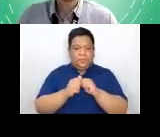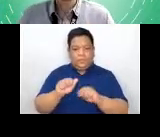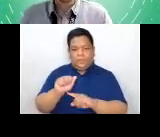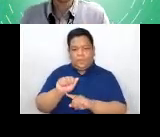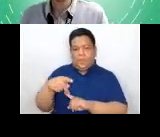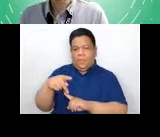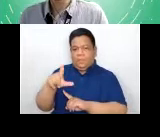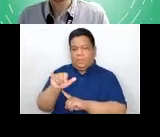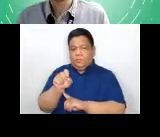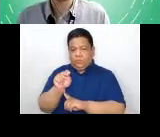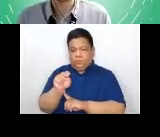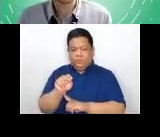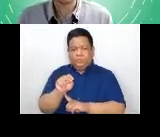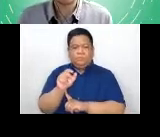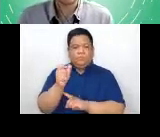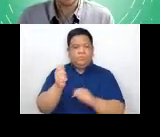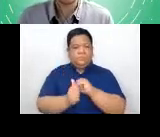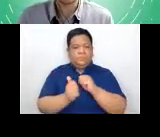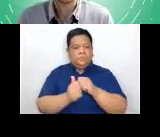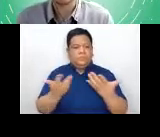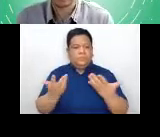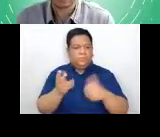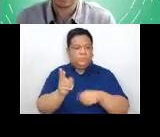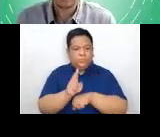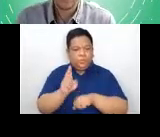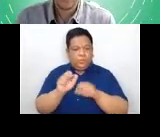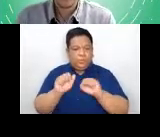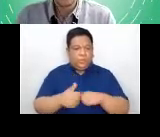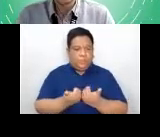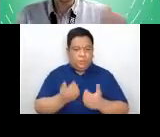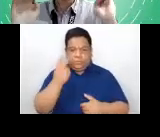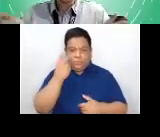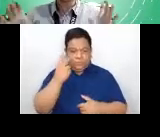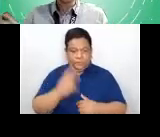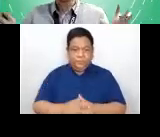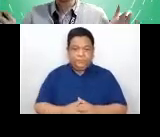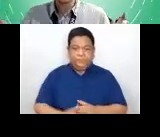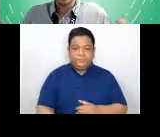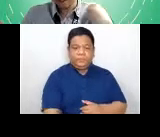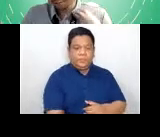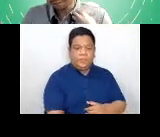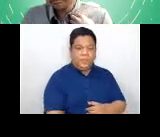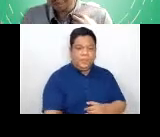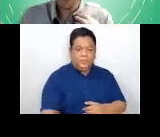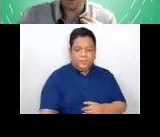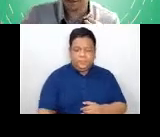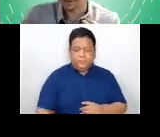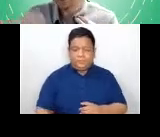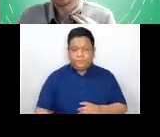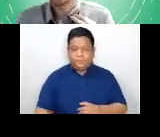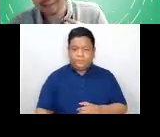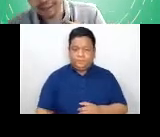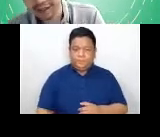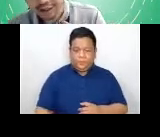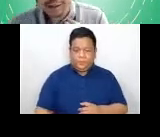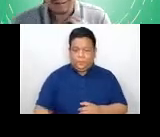meaning where can I use this technology and how can I see it in action? So when you talk about applications, and we talk about